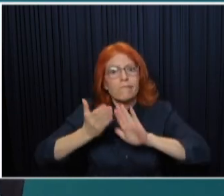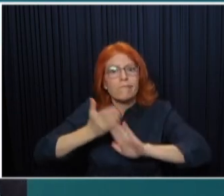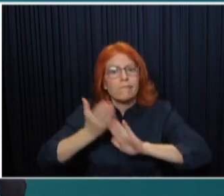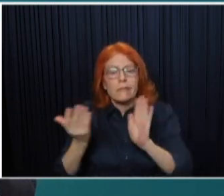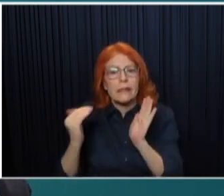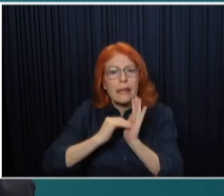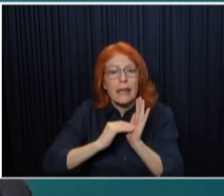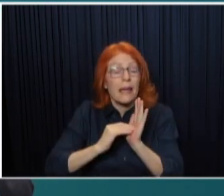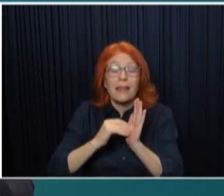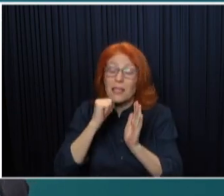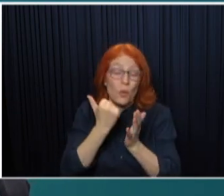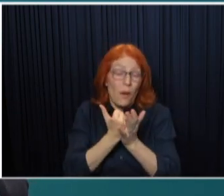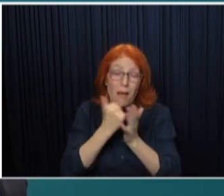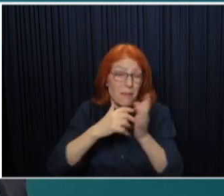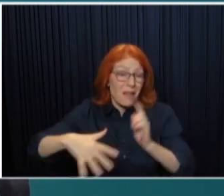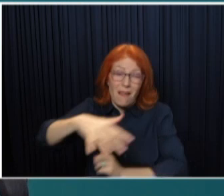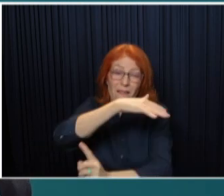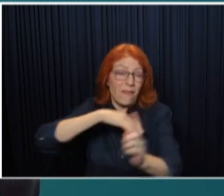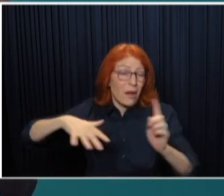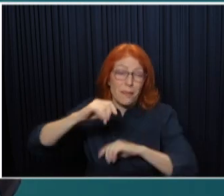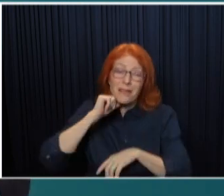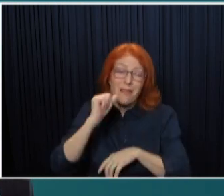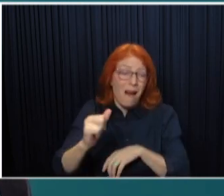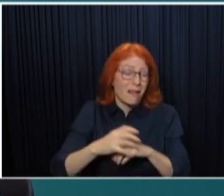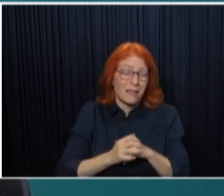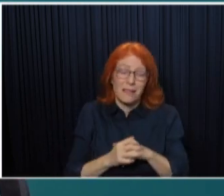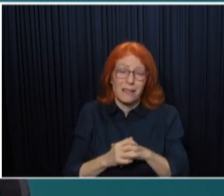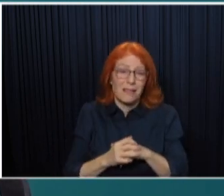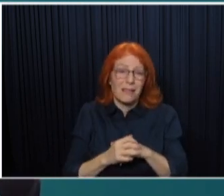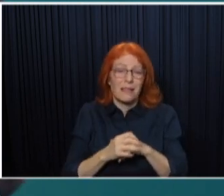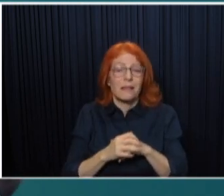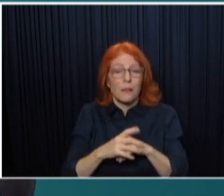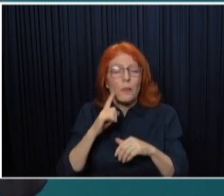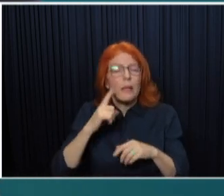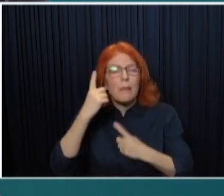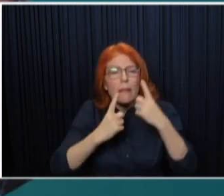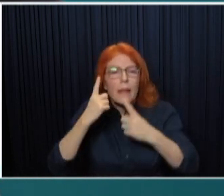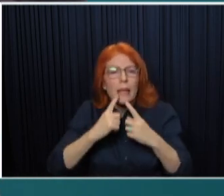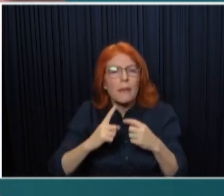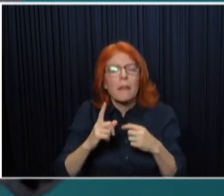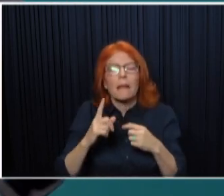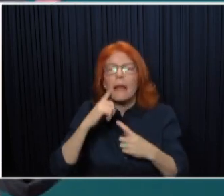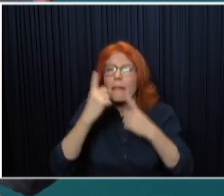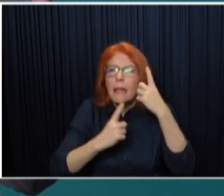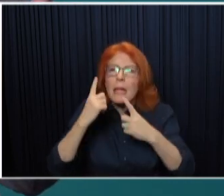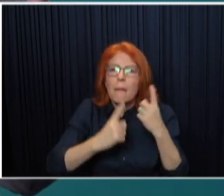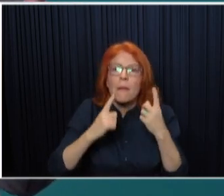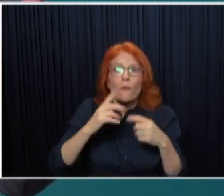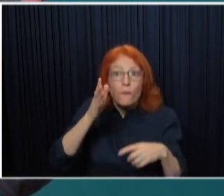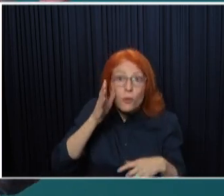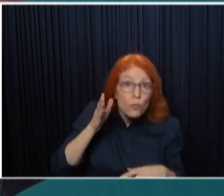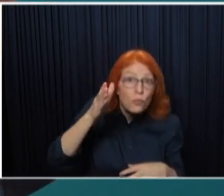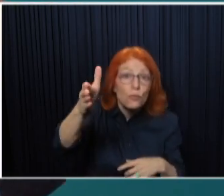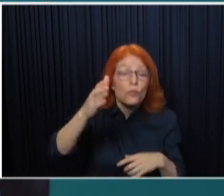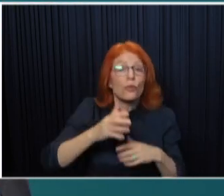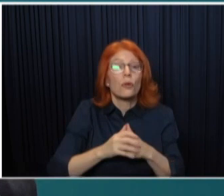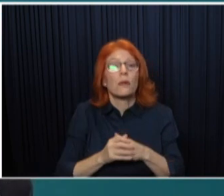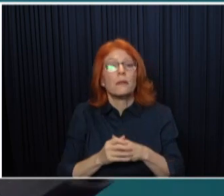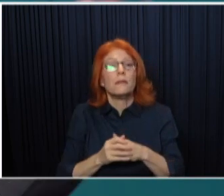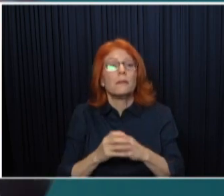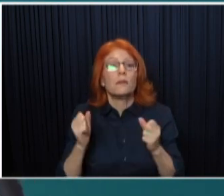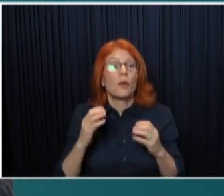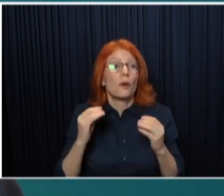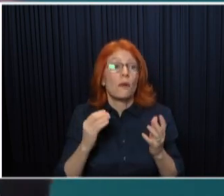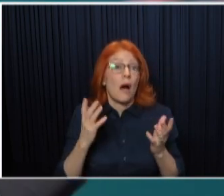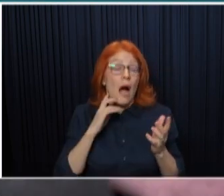That does not help the environment. So we need to be thinking about smart, but we need to be thinking about the future. So